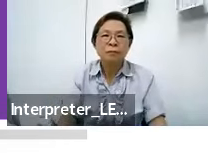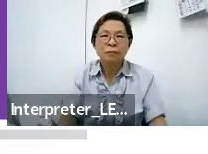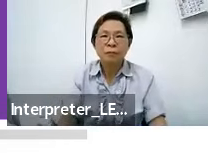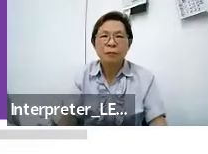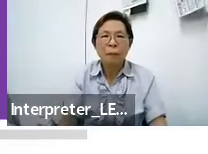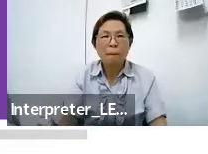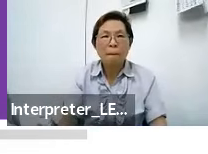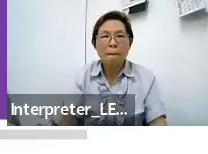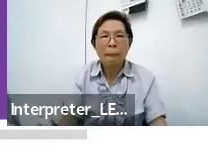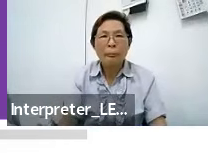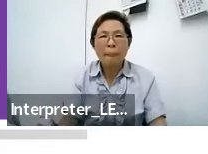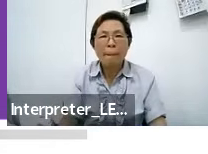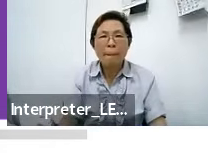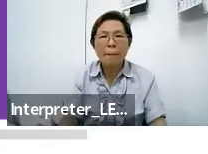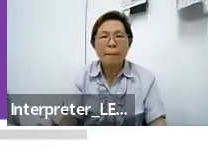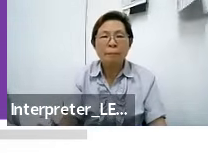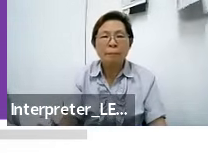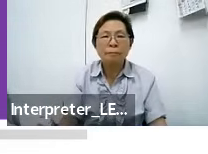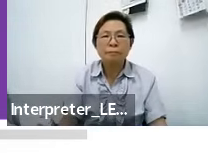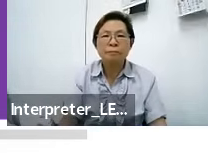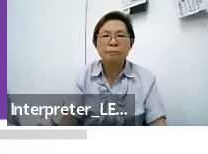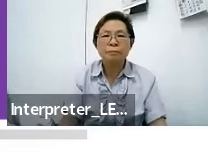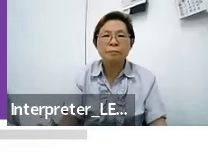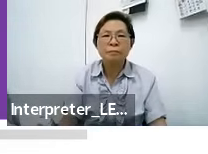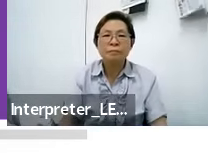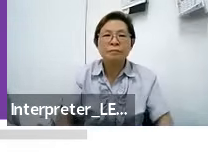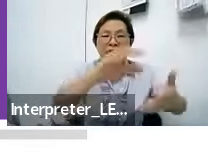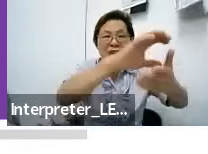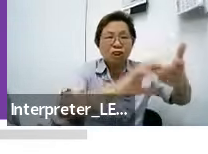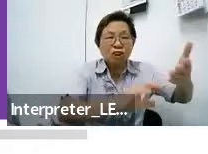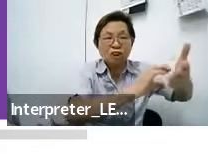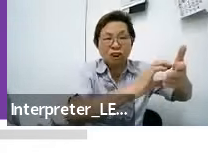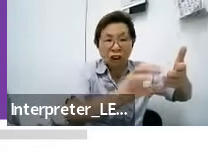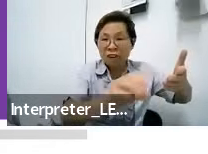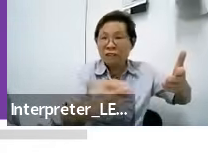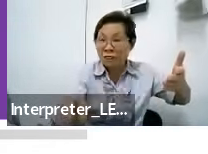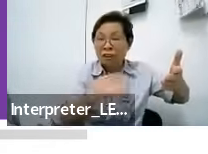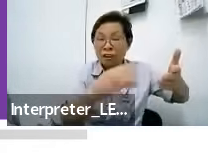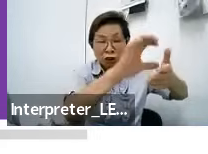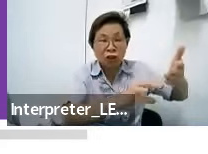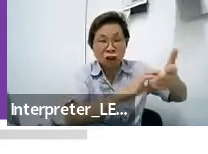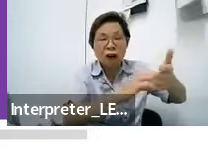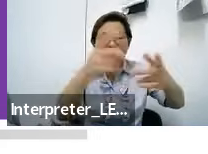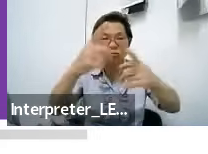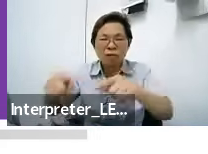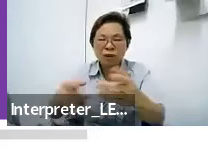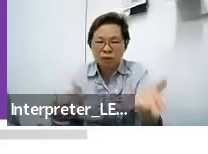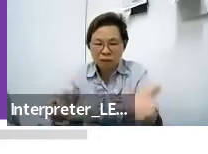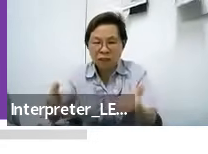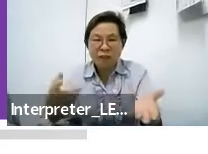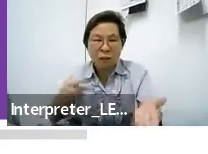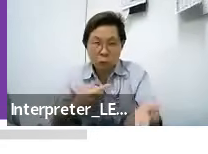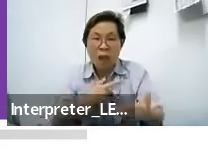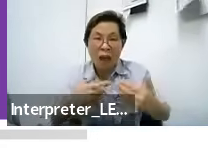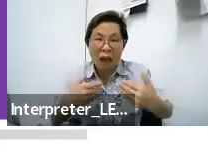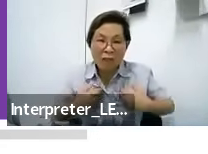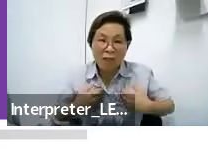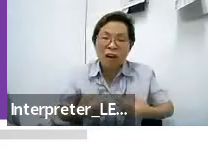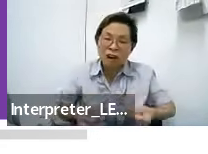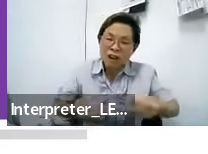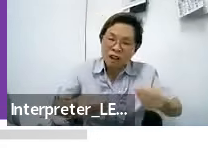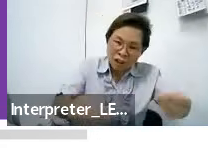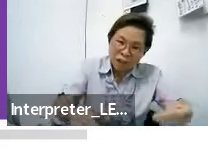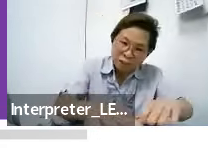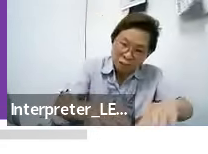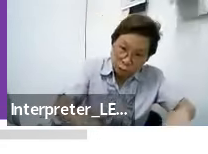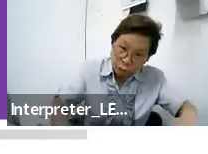So the bar charts also show different services that we currently offer to our students.